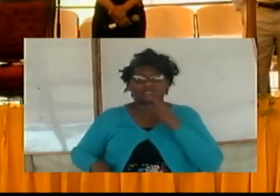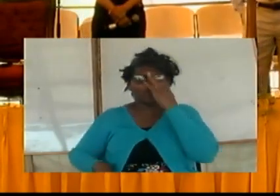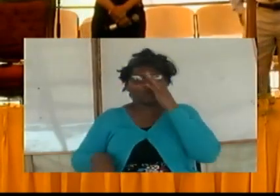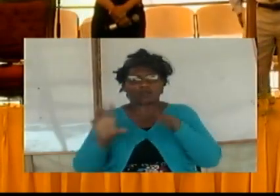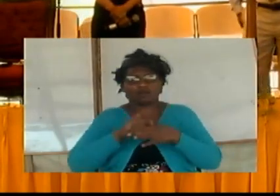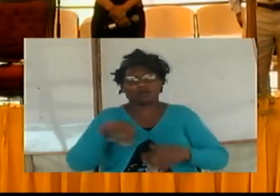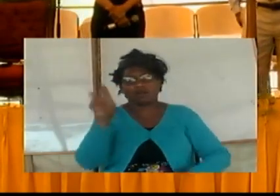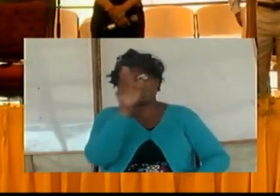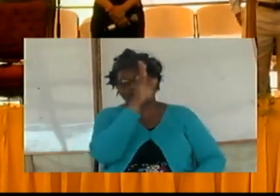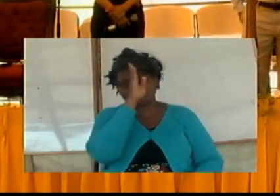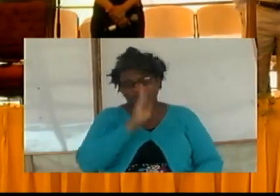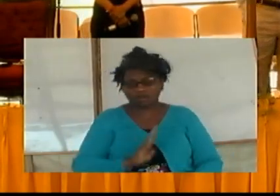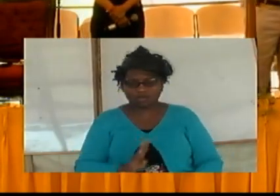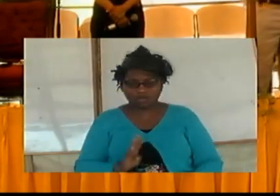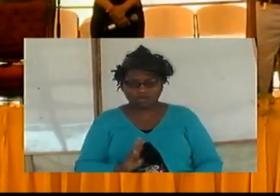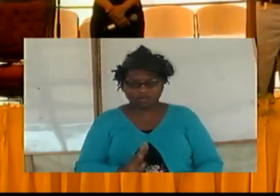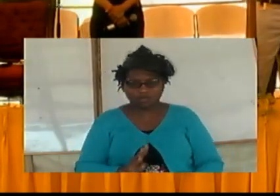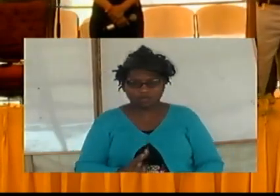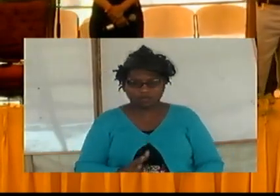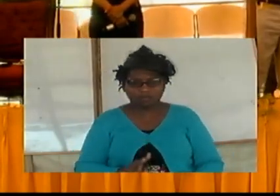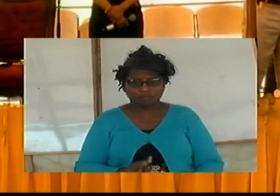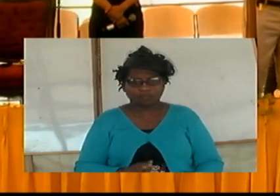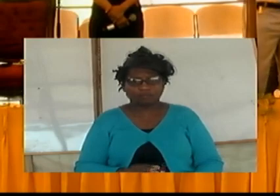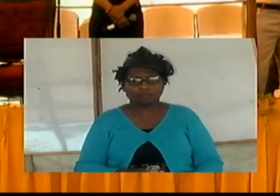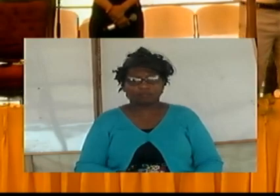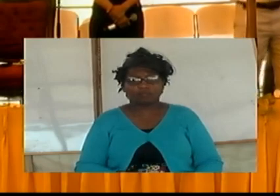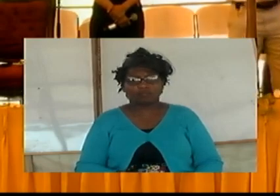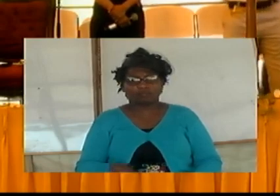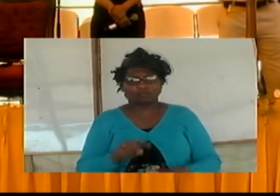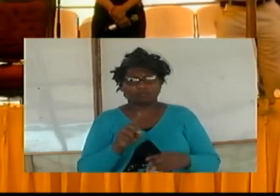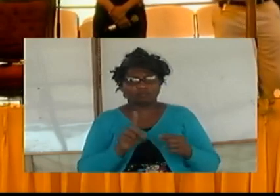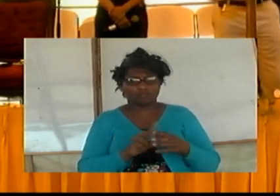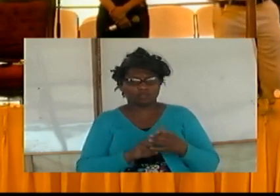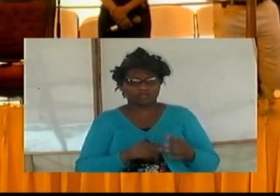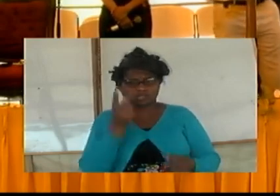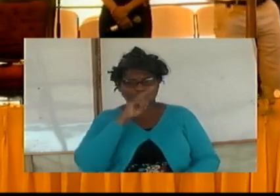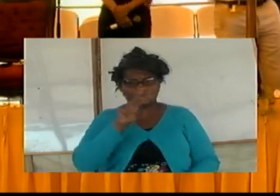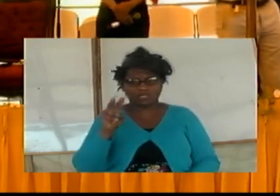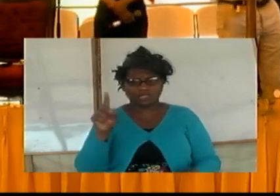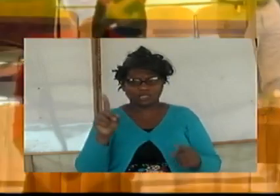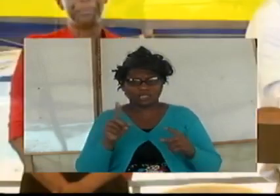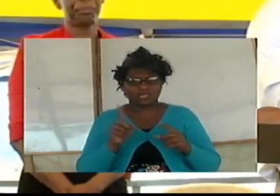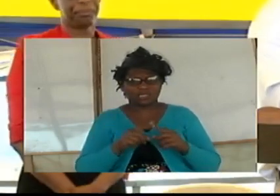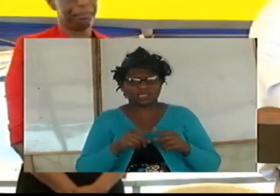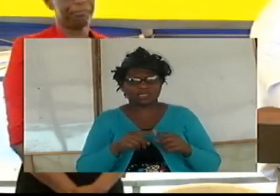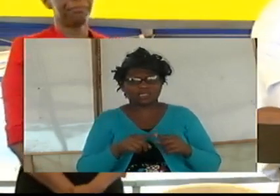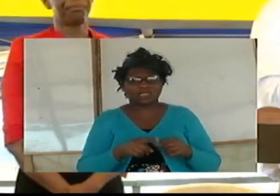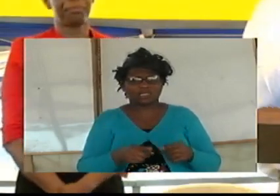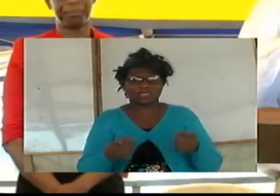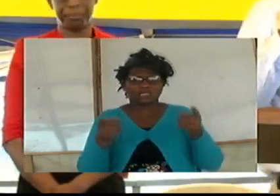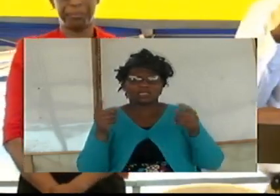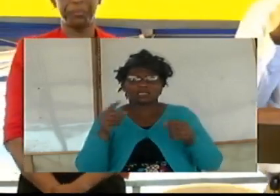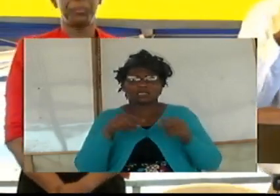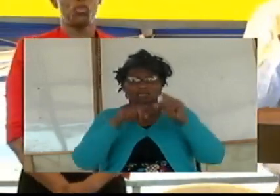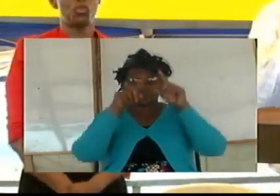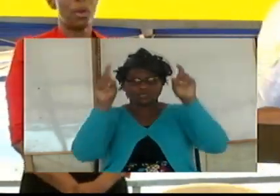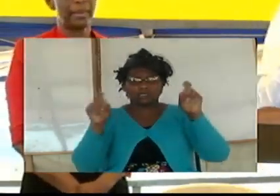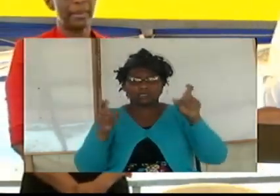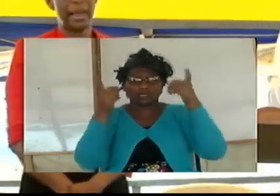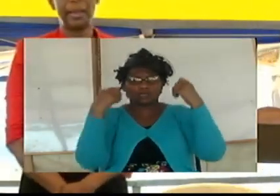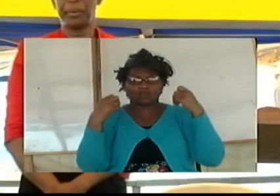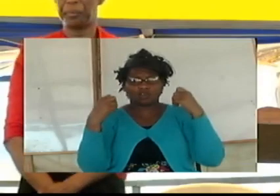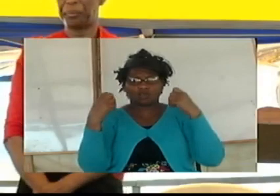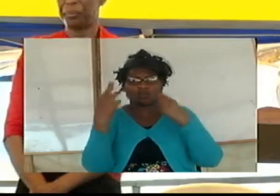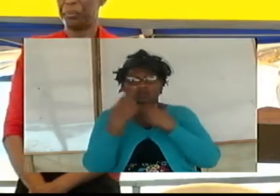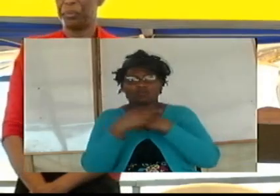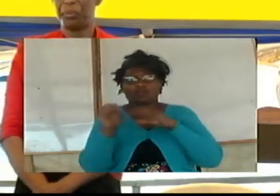Hallelujah, hallelujah. Scripture says, when you see these signs come to pass, you must look up for your redemption draw it